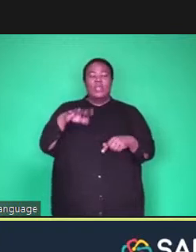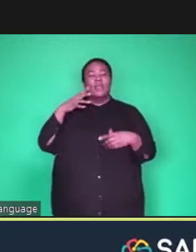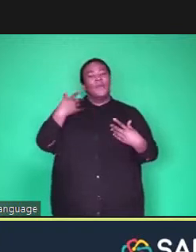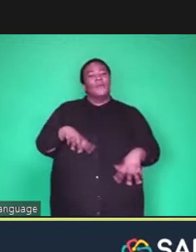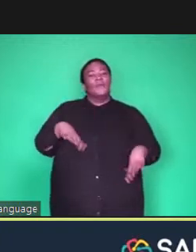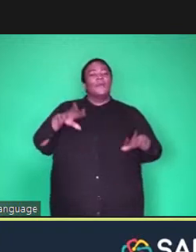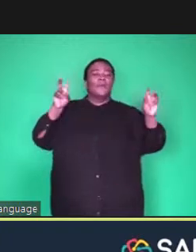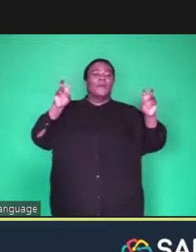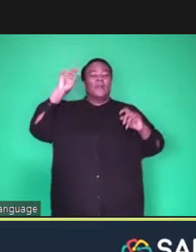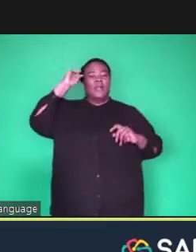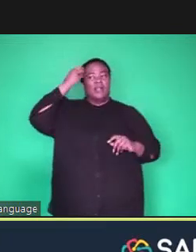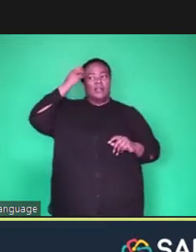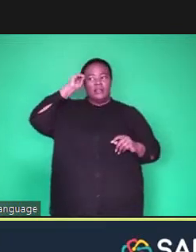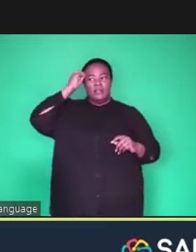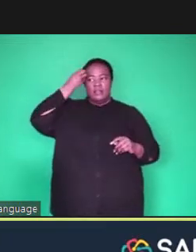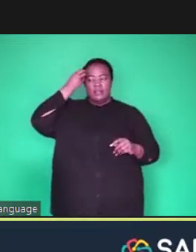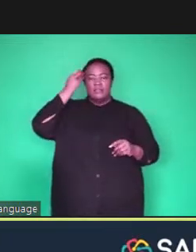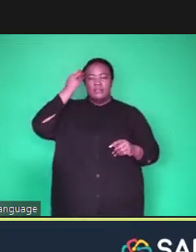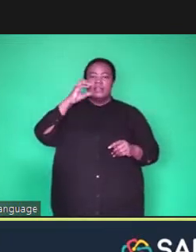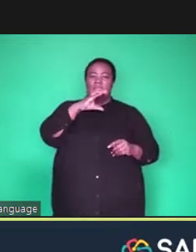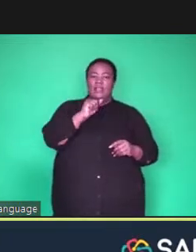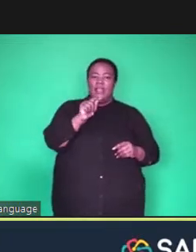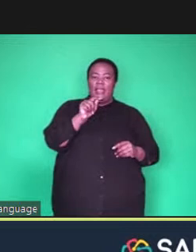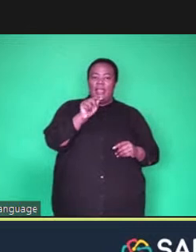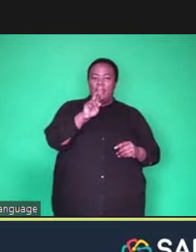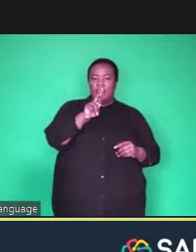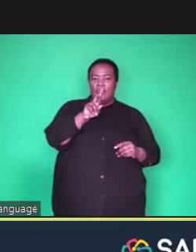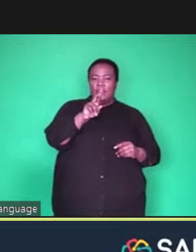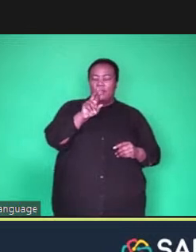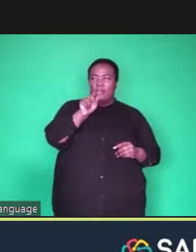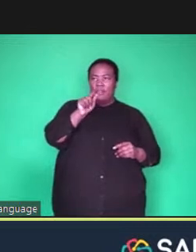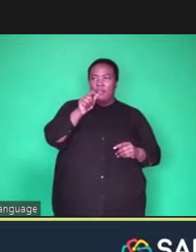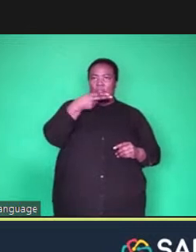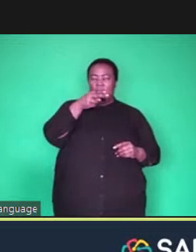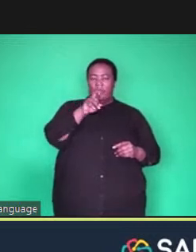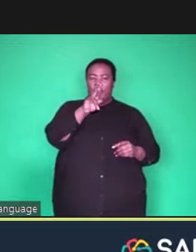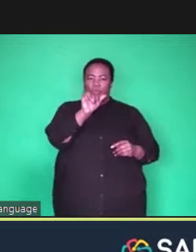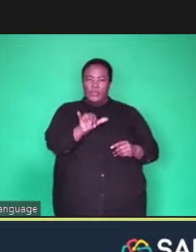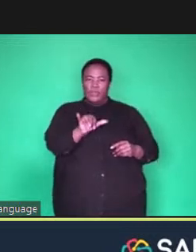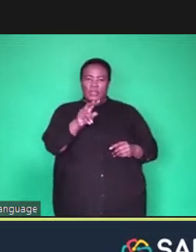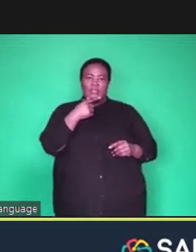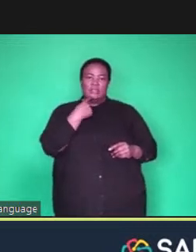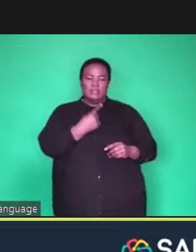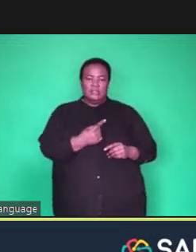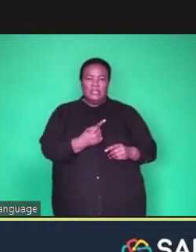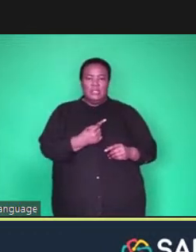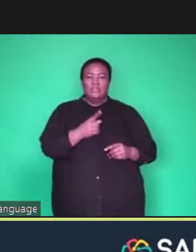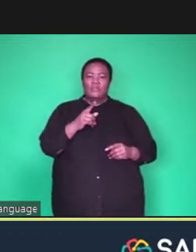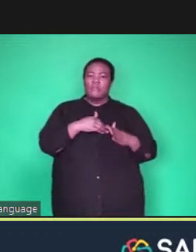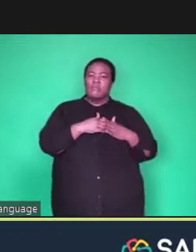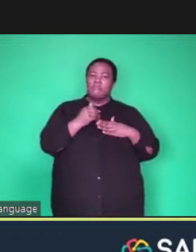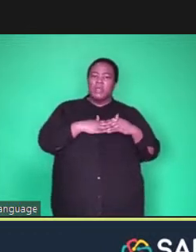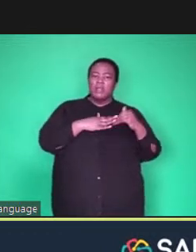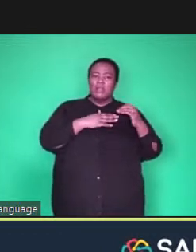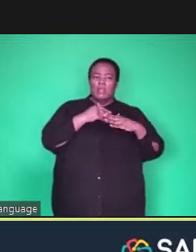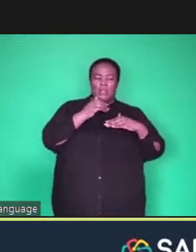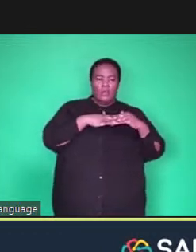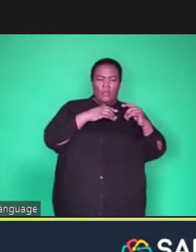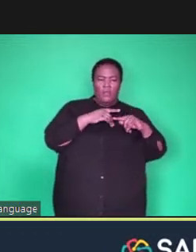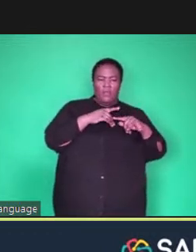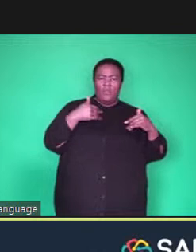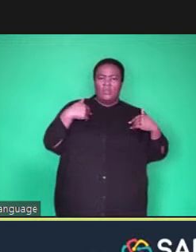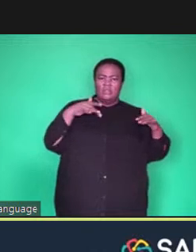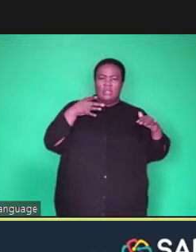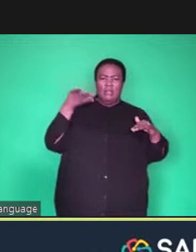And just as Catherine Hall said, it's building. So Martin set us off and we've all been building on it since then. So I hope